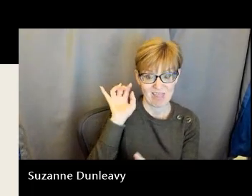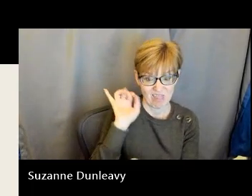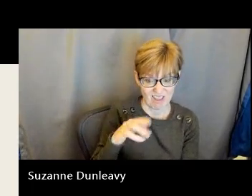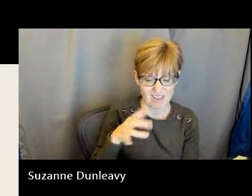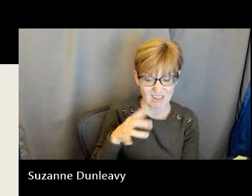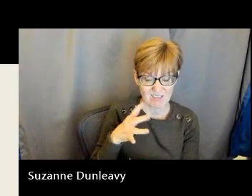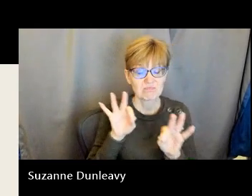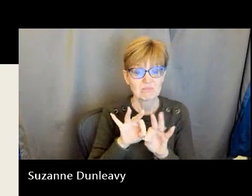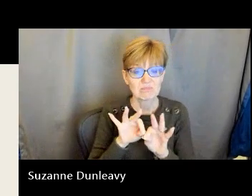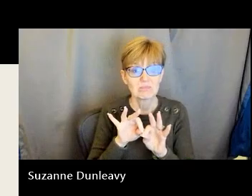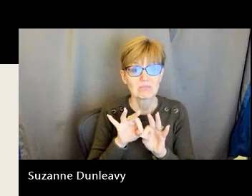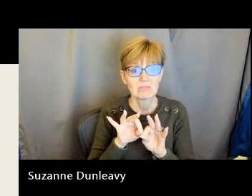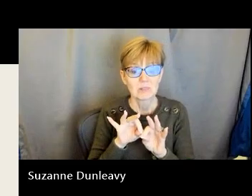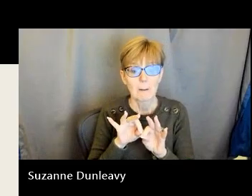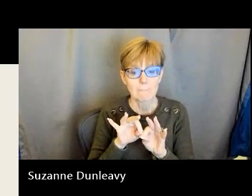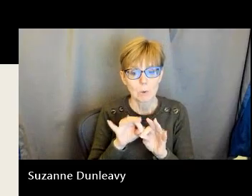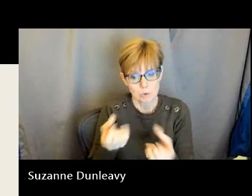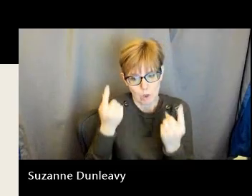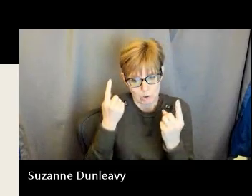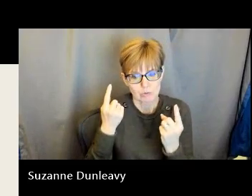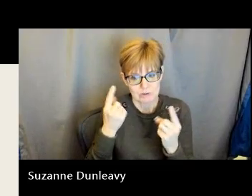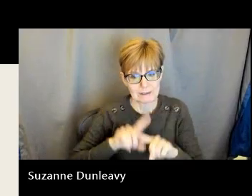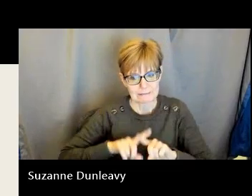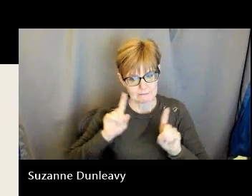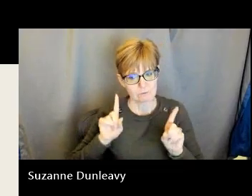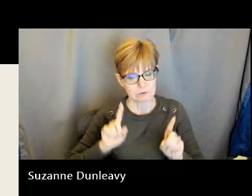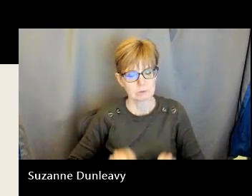important distinction.